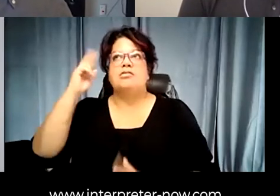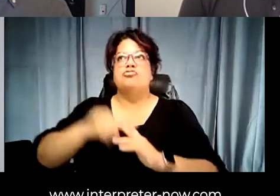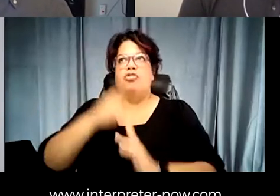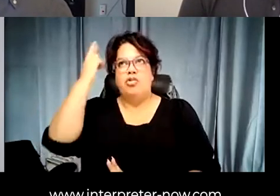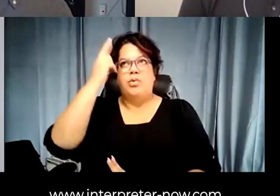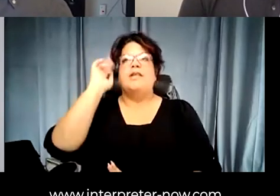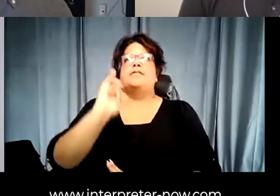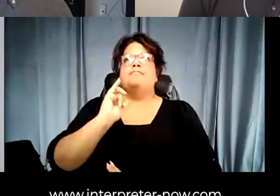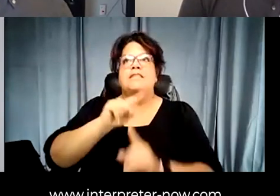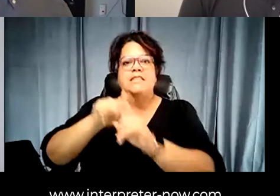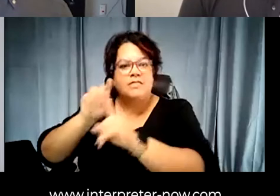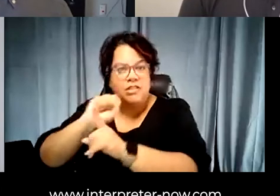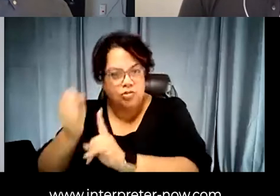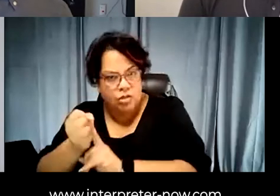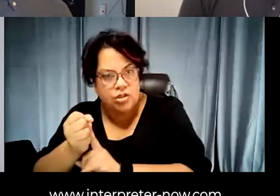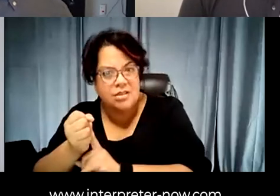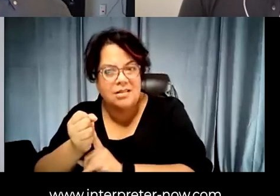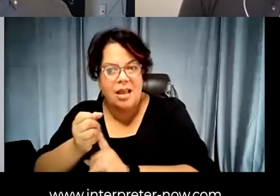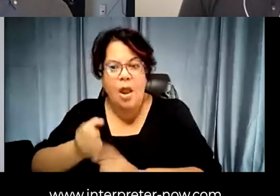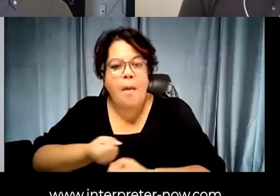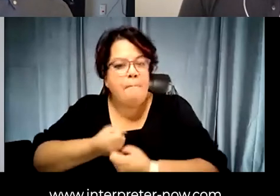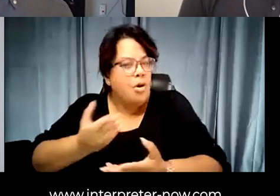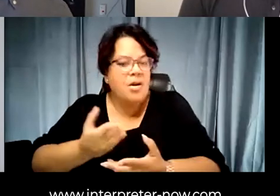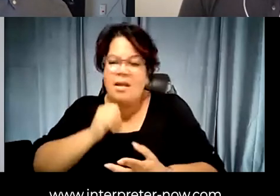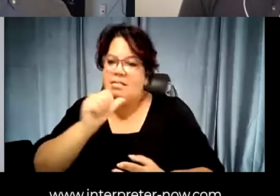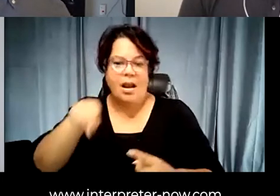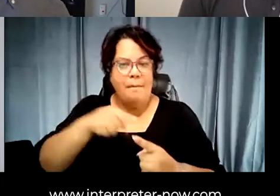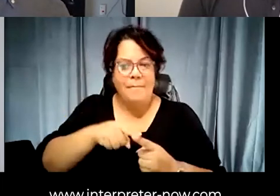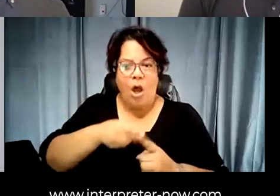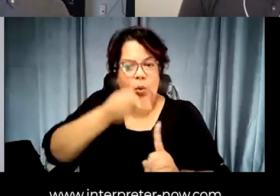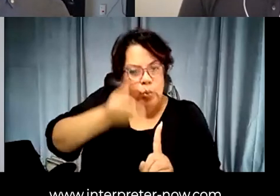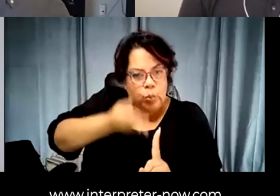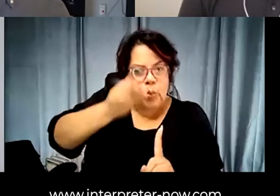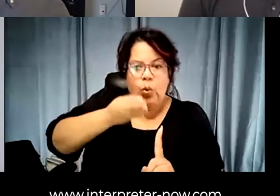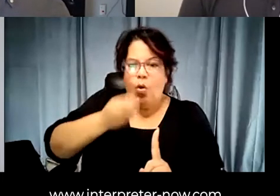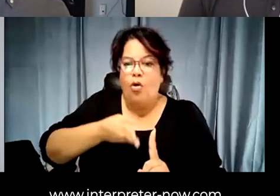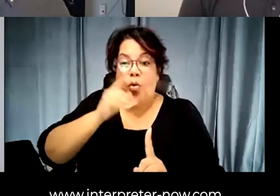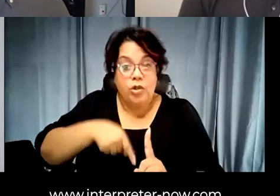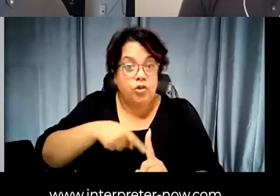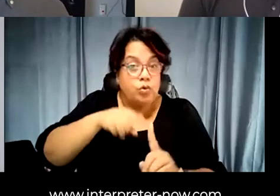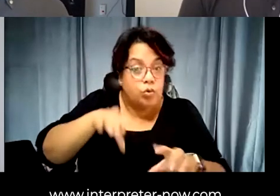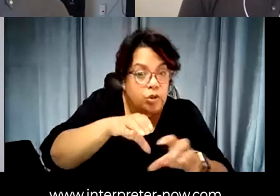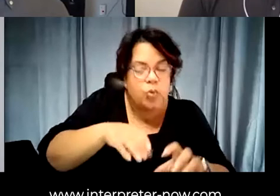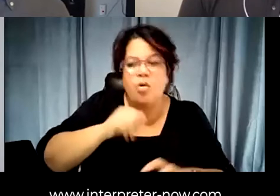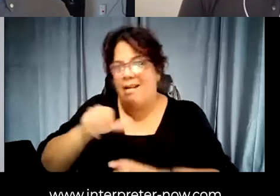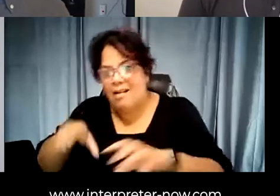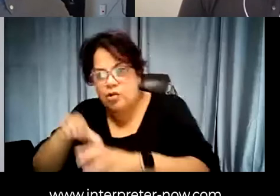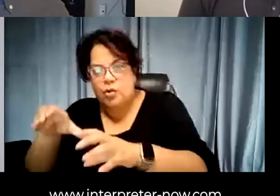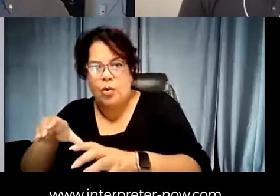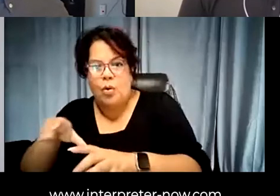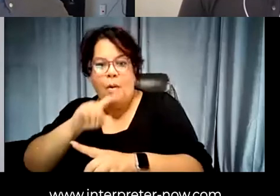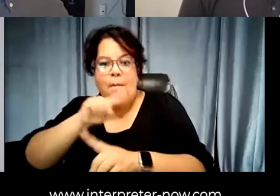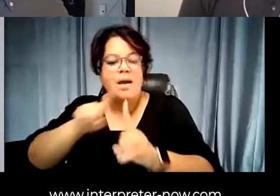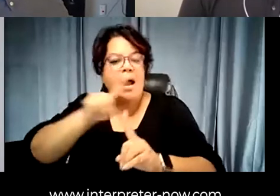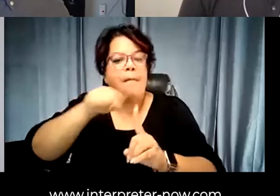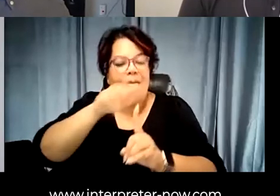in a lot of cases, like, burnout isn't so much about you or what you did or what you didn't do, but it has a lot to do with the environmental factors